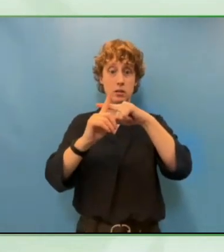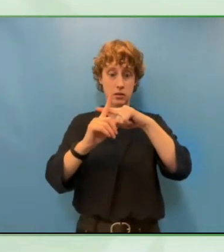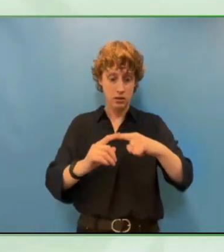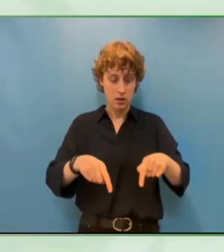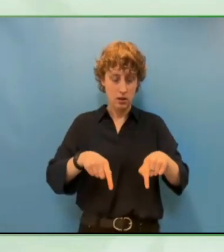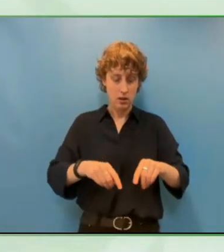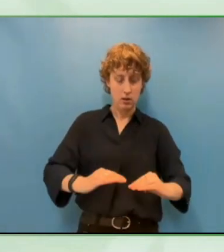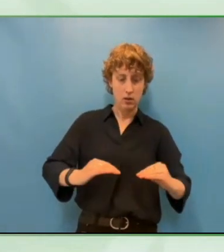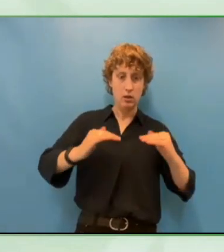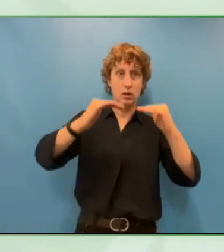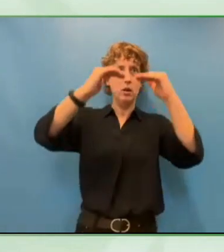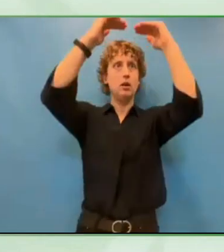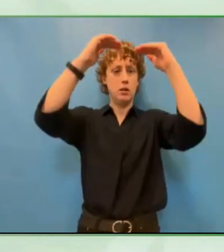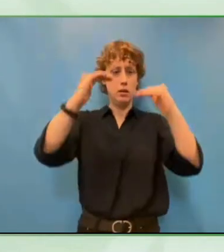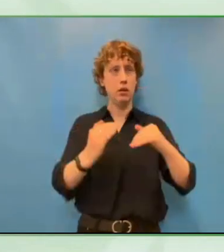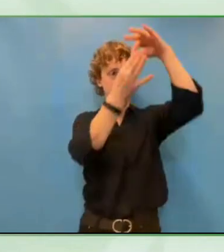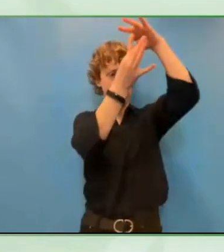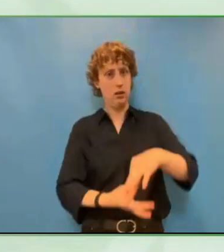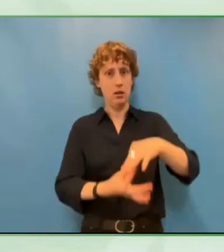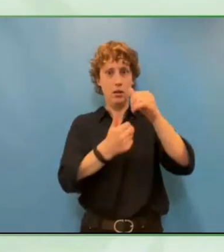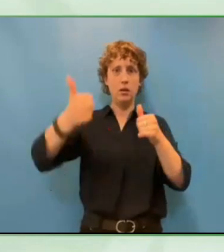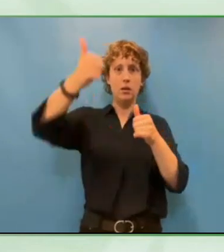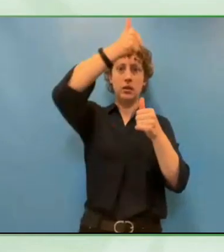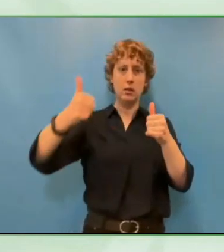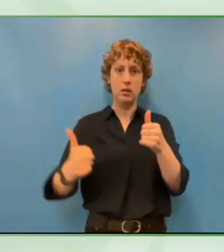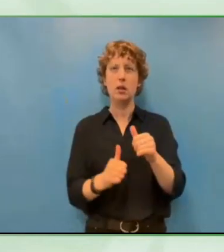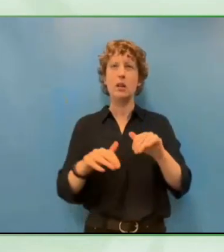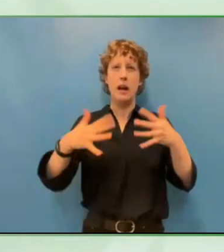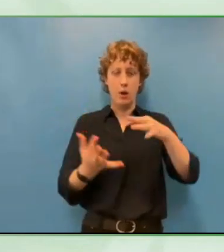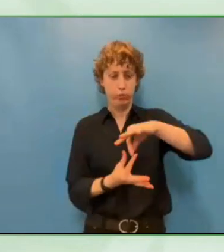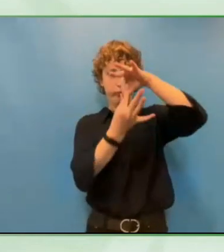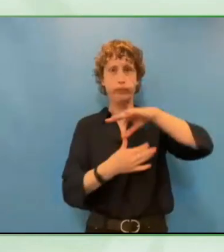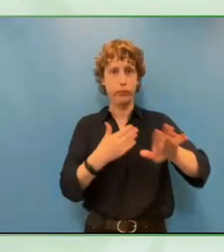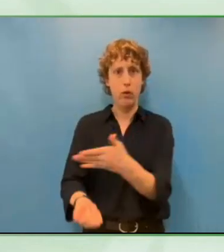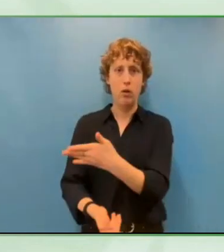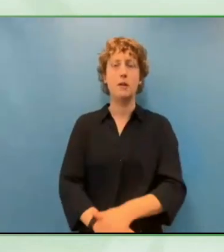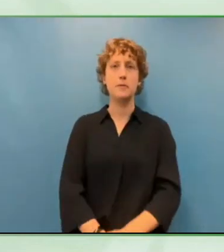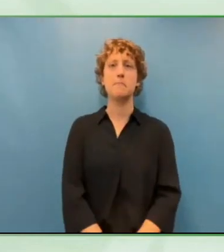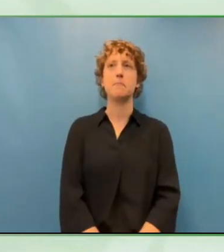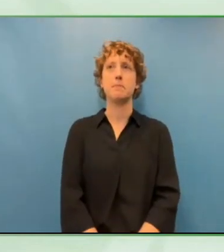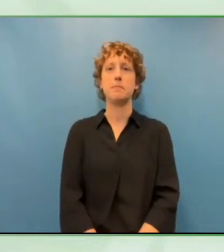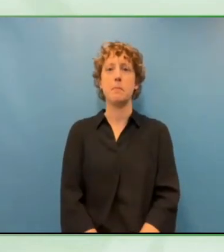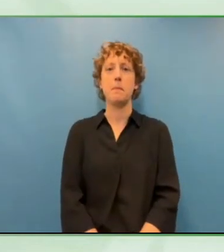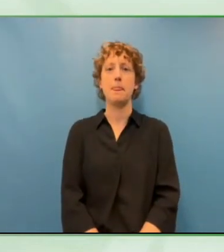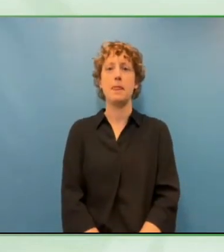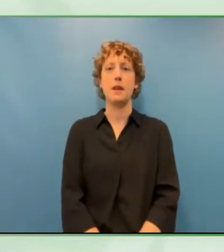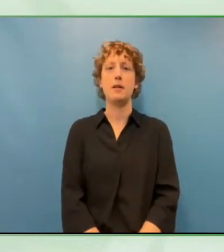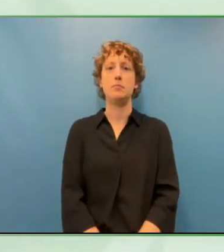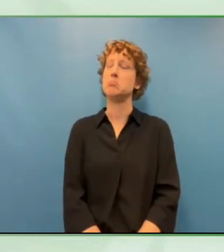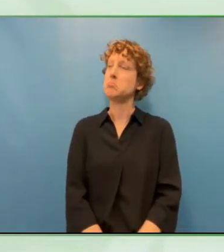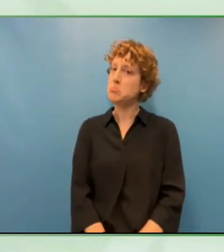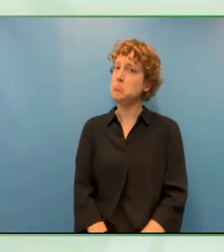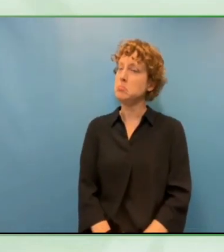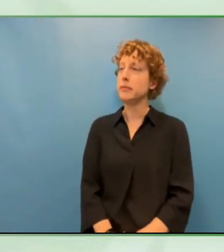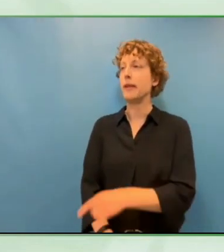alert against who actually lives here. Yeah, and what I find interesting in this one, for example, we all remember COVID and